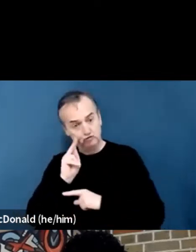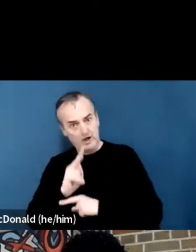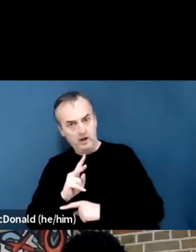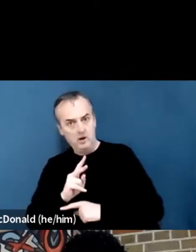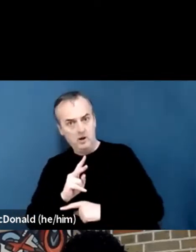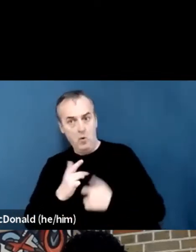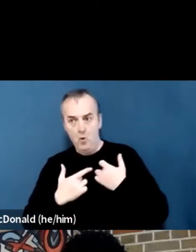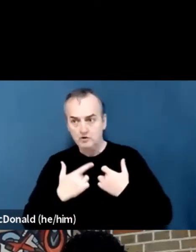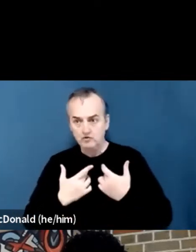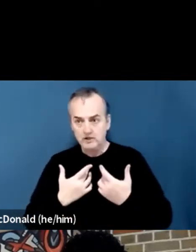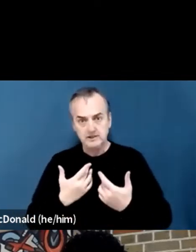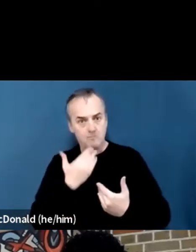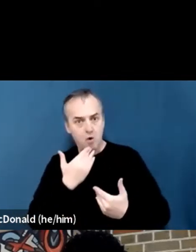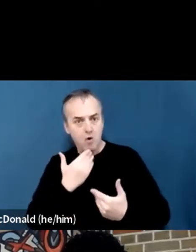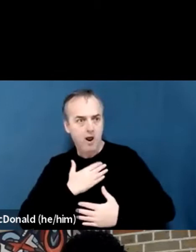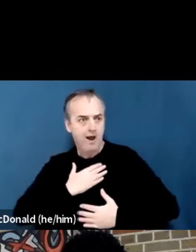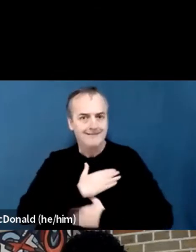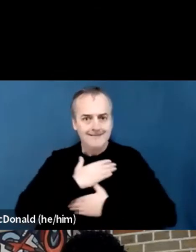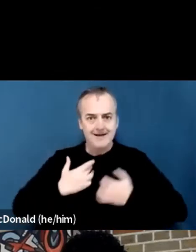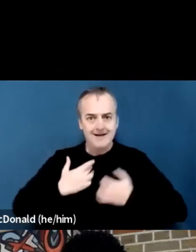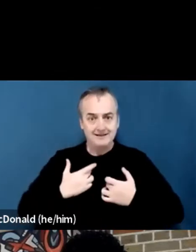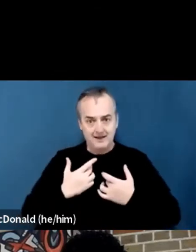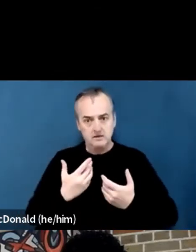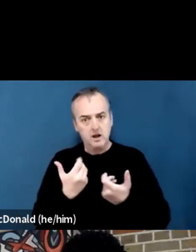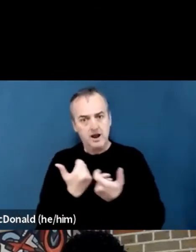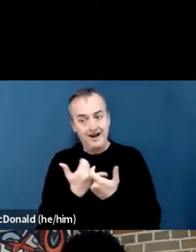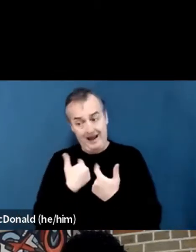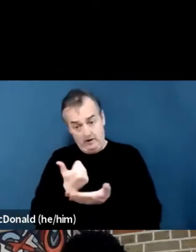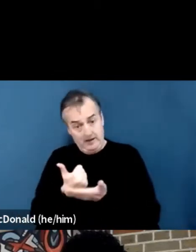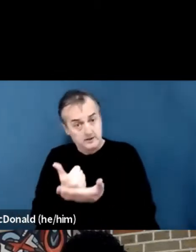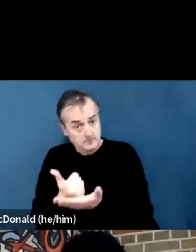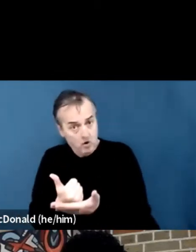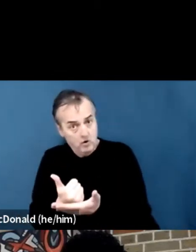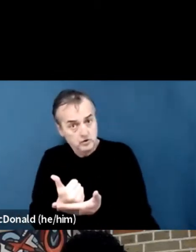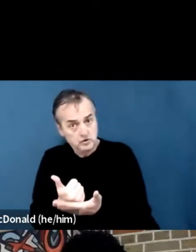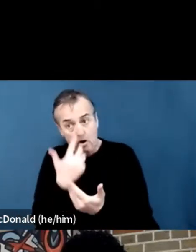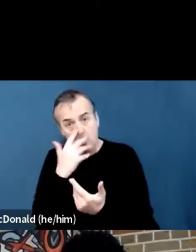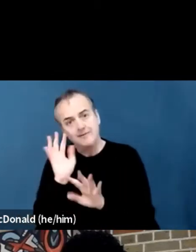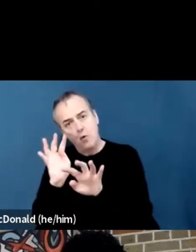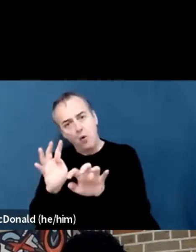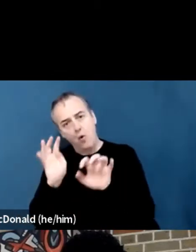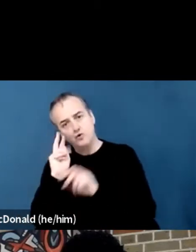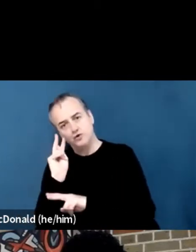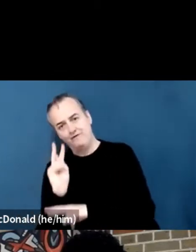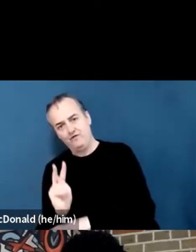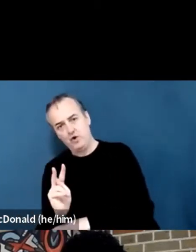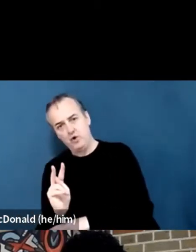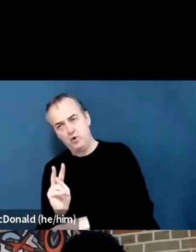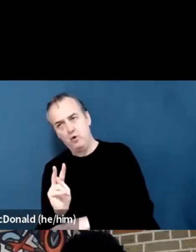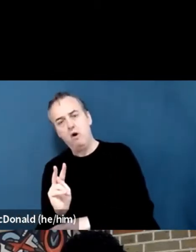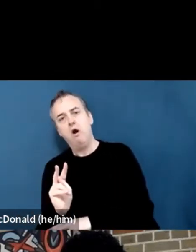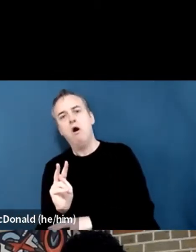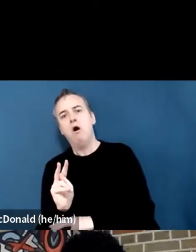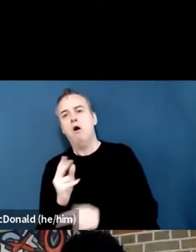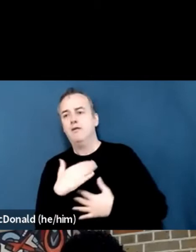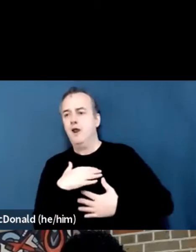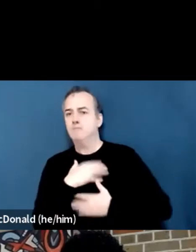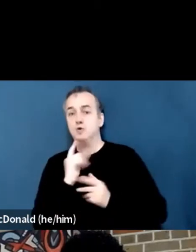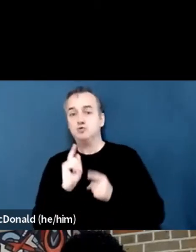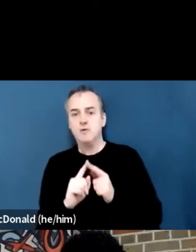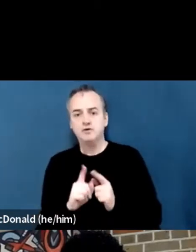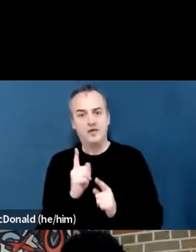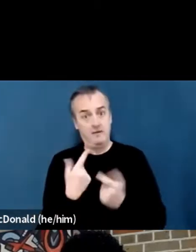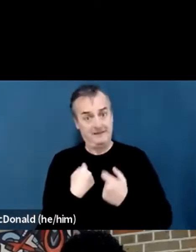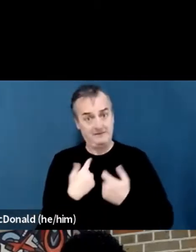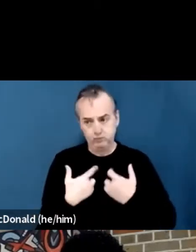be as a creative helping to build it, or as an audience member experiencing it, watching it, that's where I get